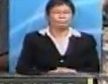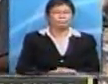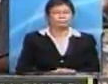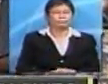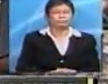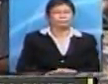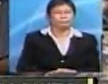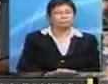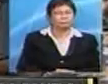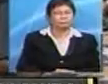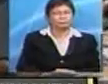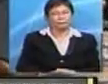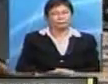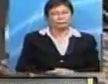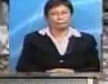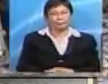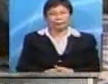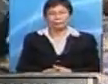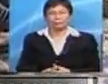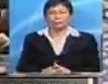Please listen.